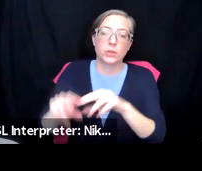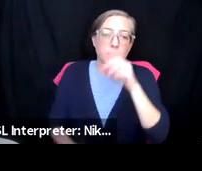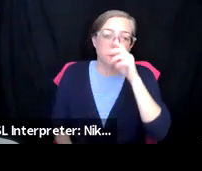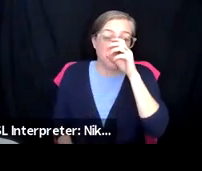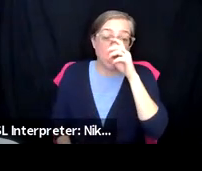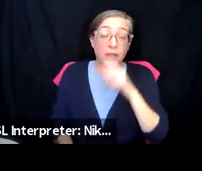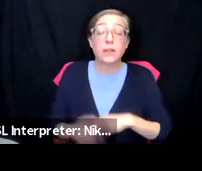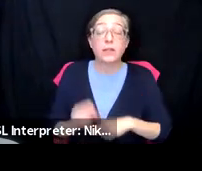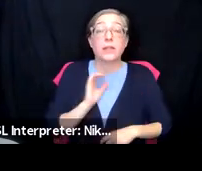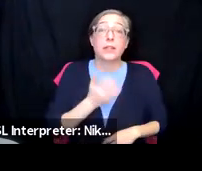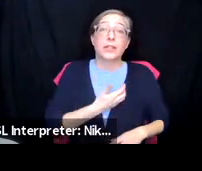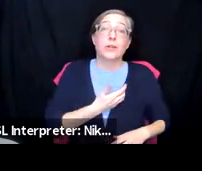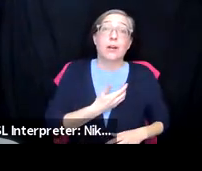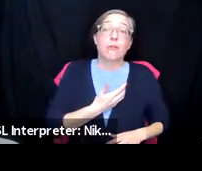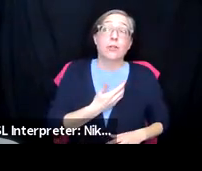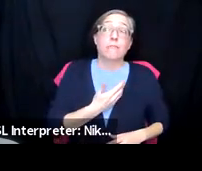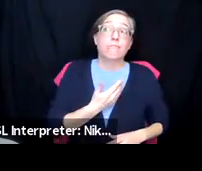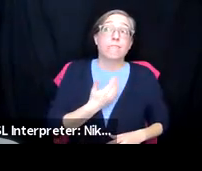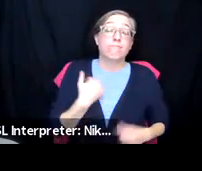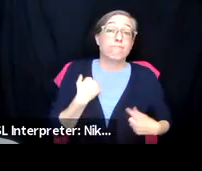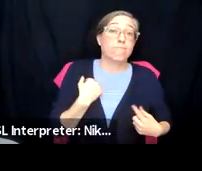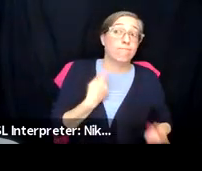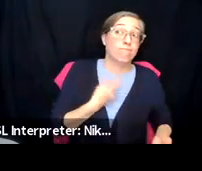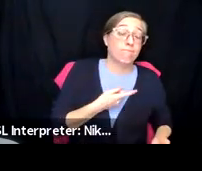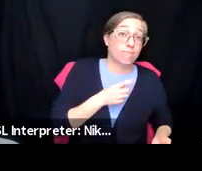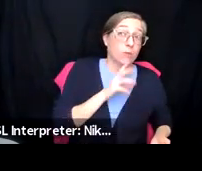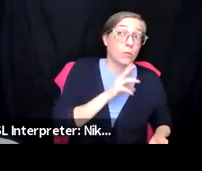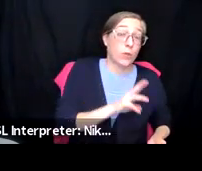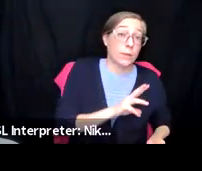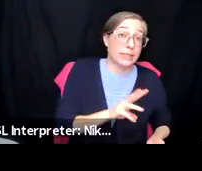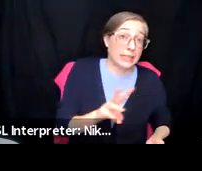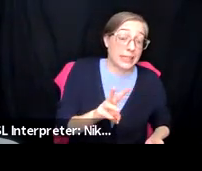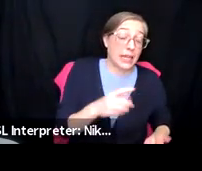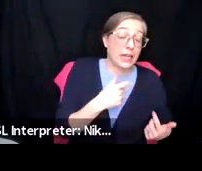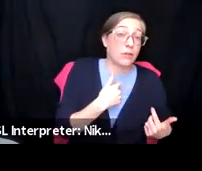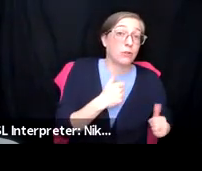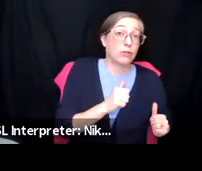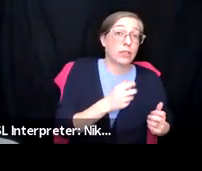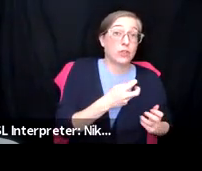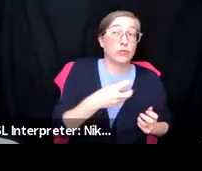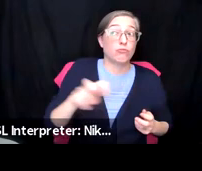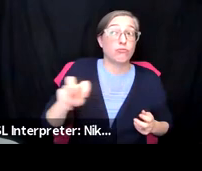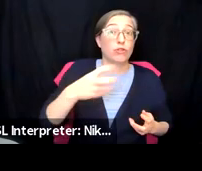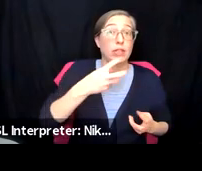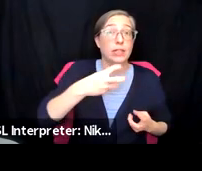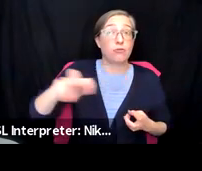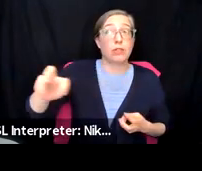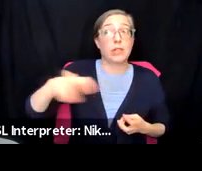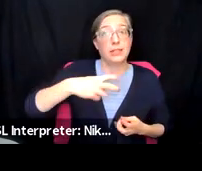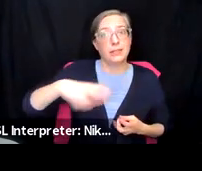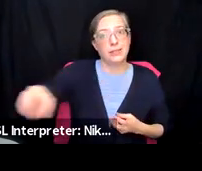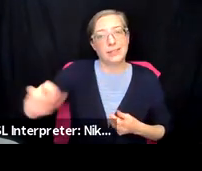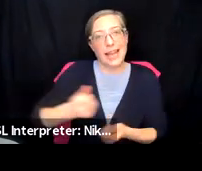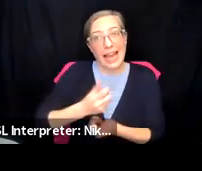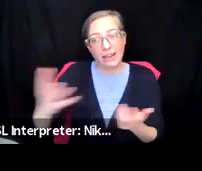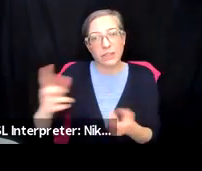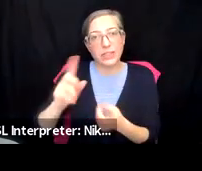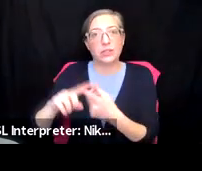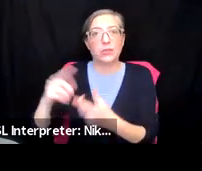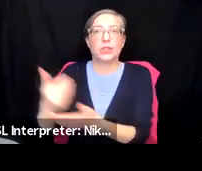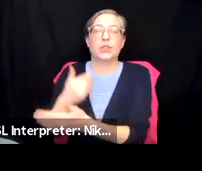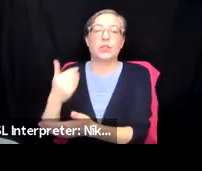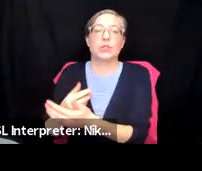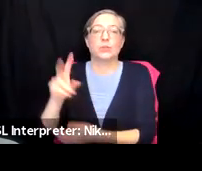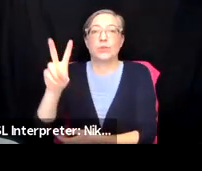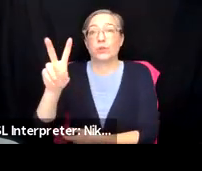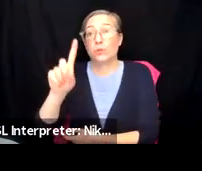old website and putting it into the 211 website. And I believe they're working on that now. Quite